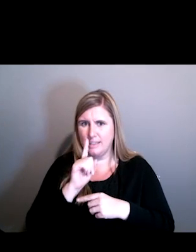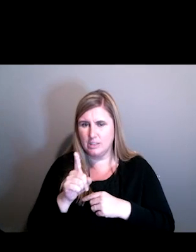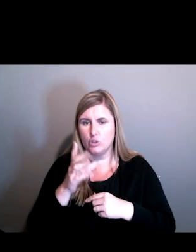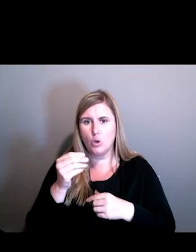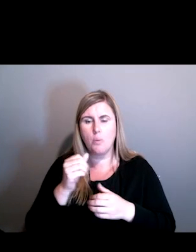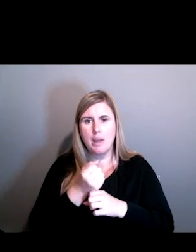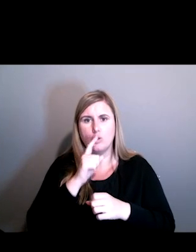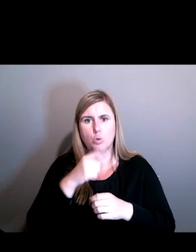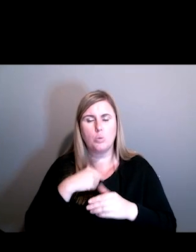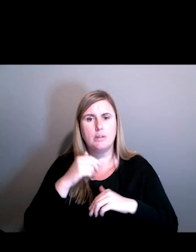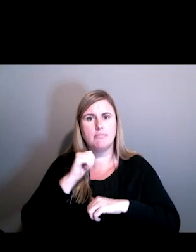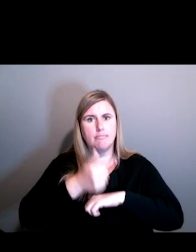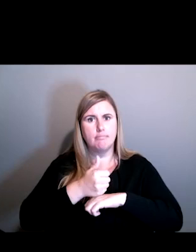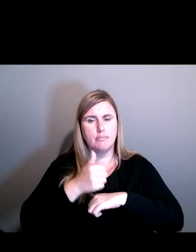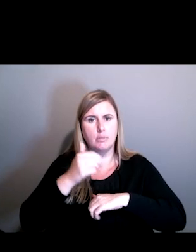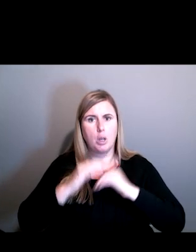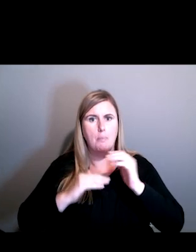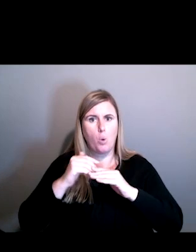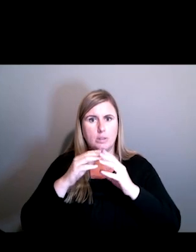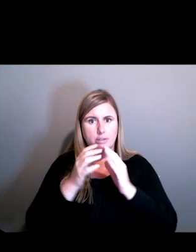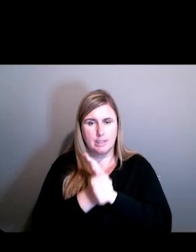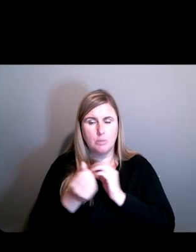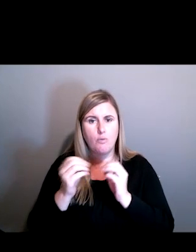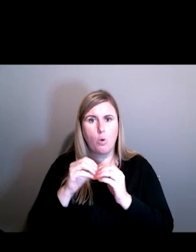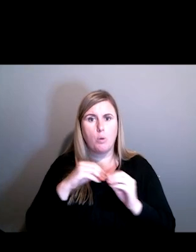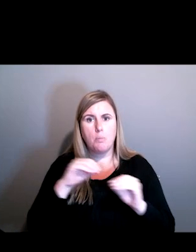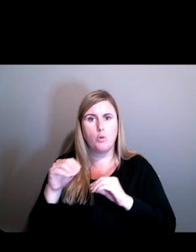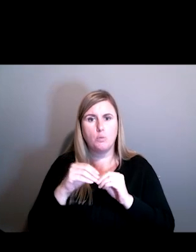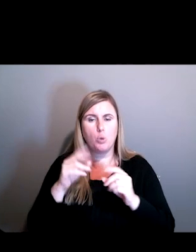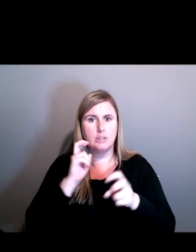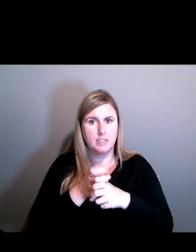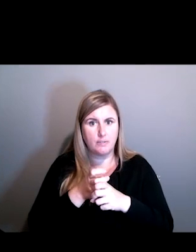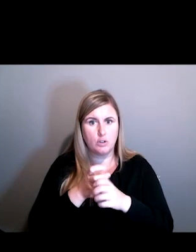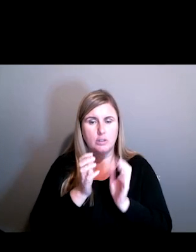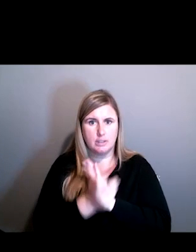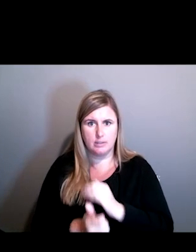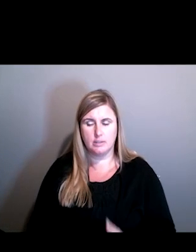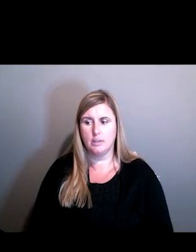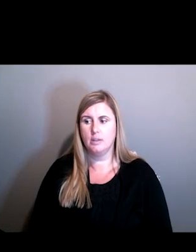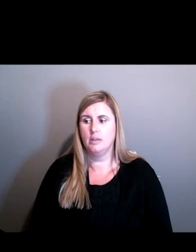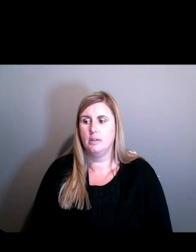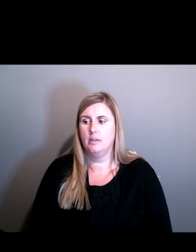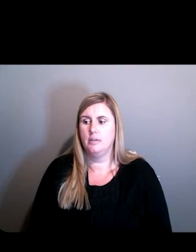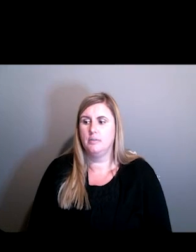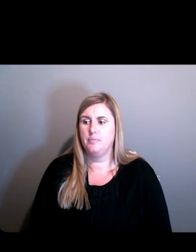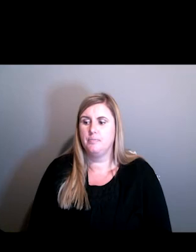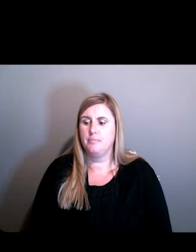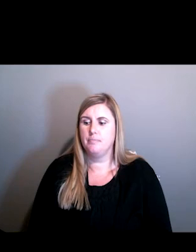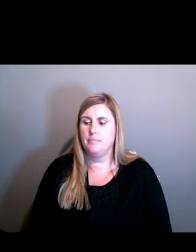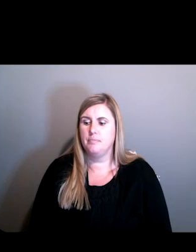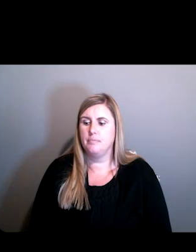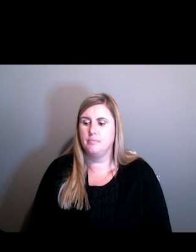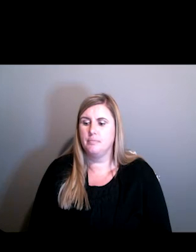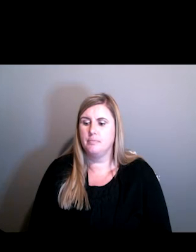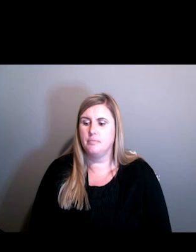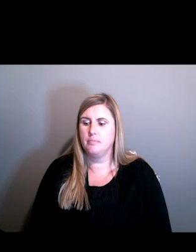what tails are. So making sure we build those component skills before we move to more difficult skills. And